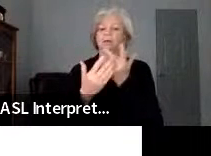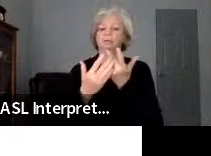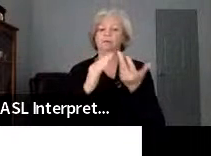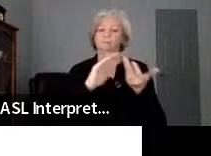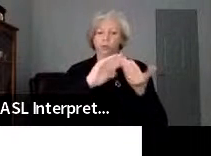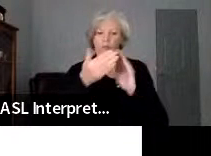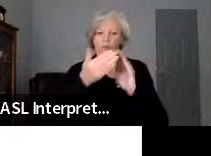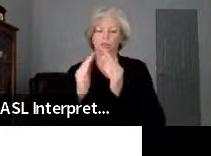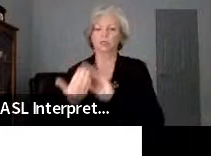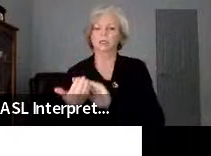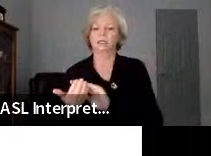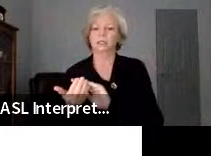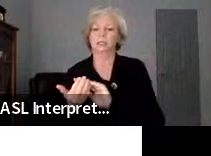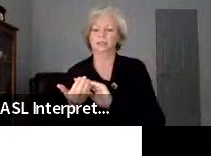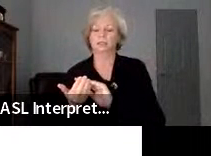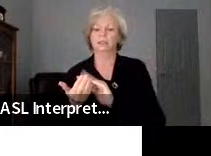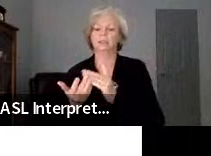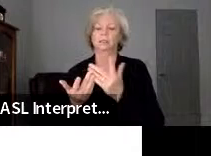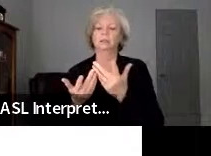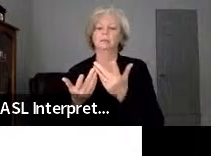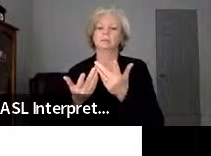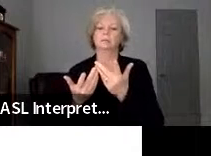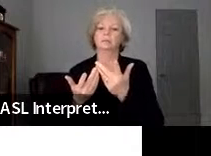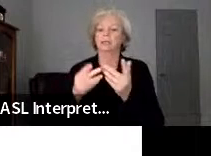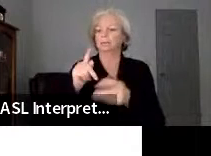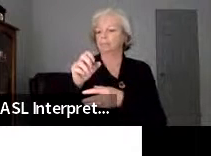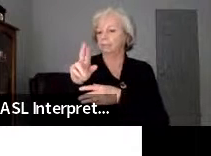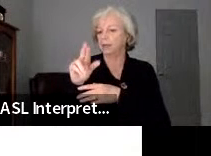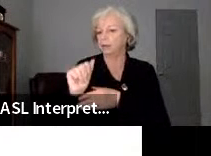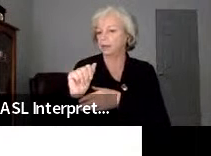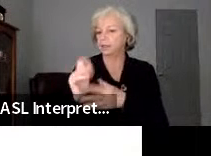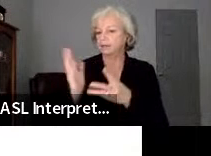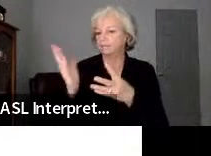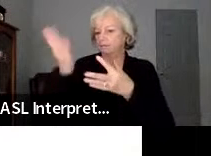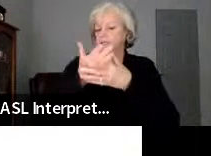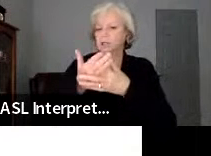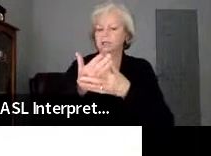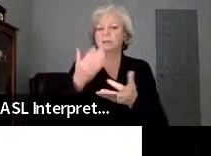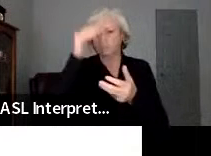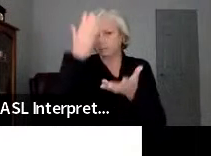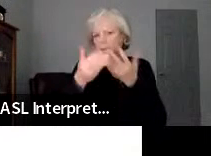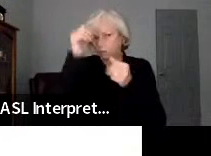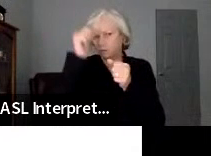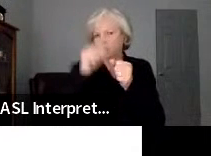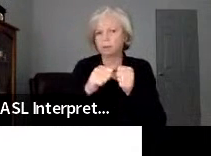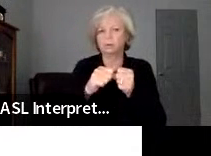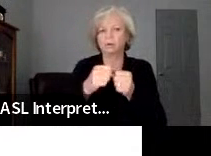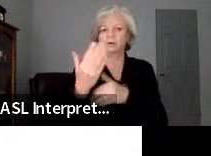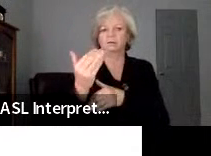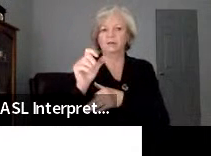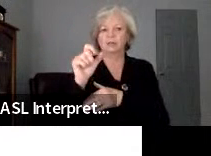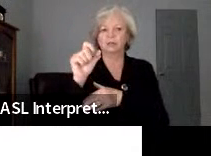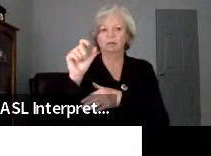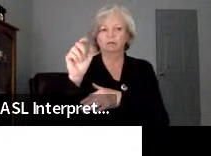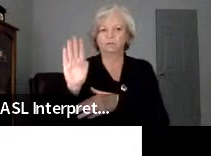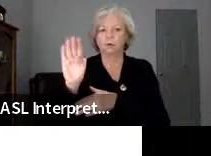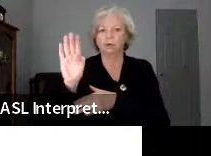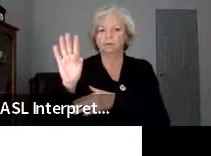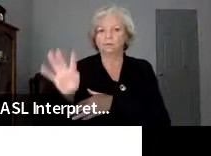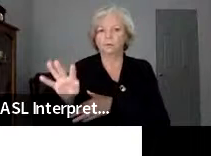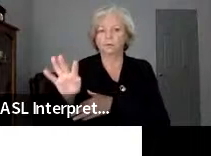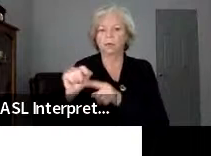And some of you may be familiar with Assembly Bill 1544. It is going to allow,